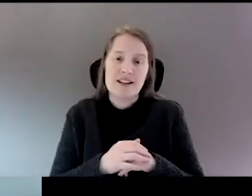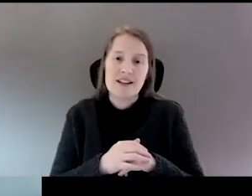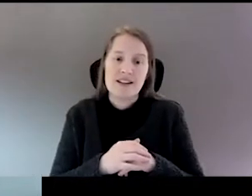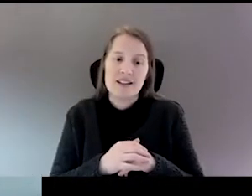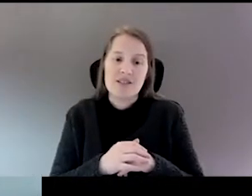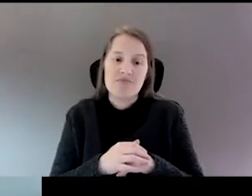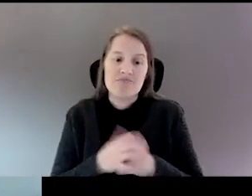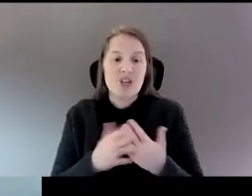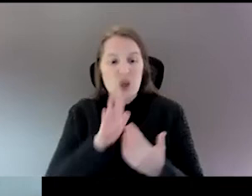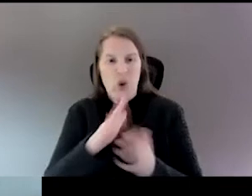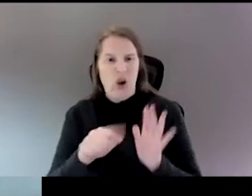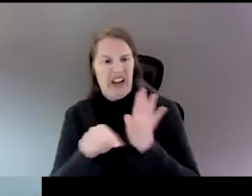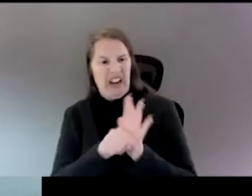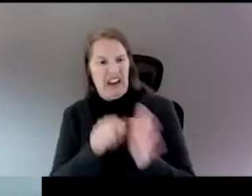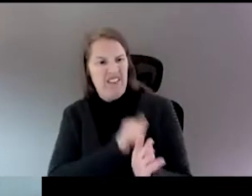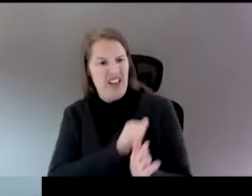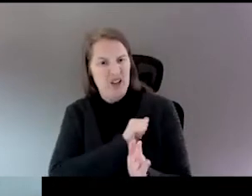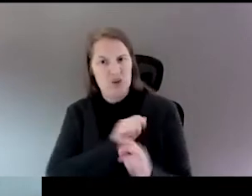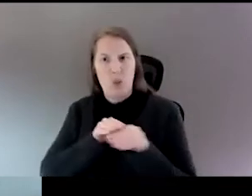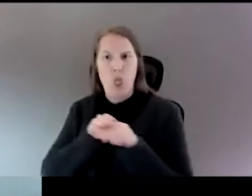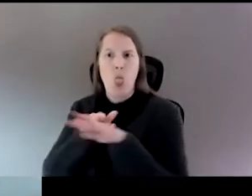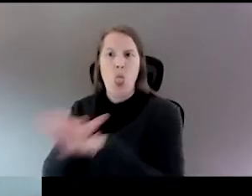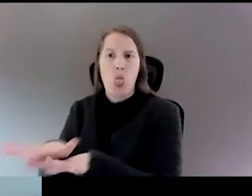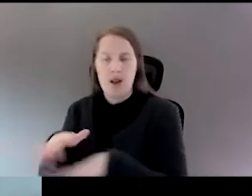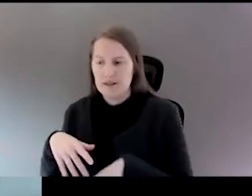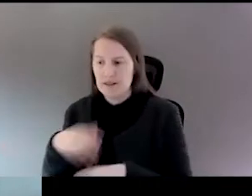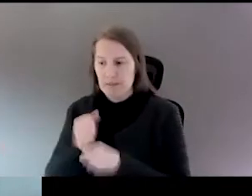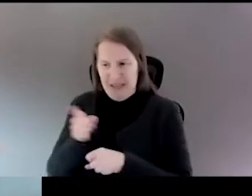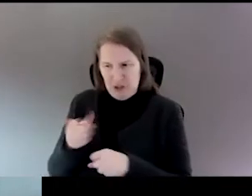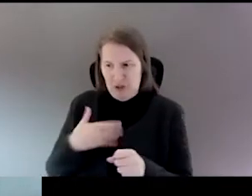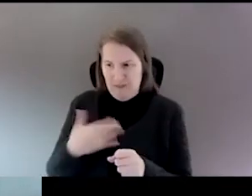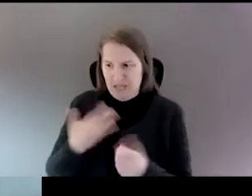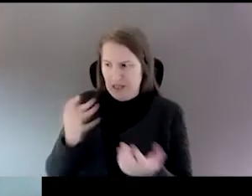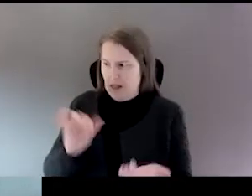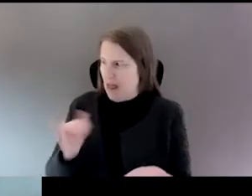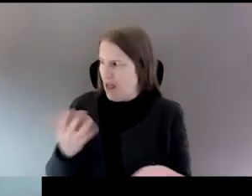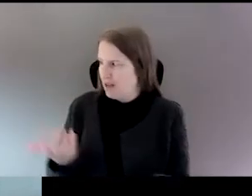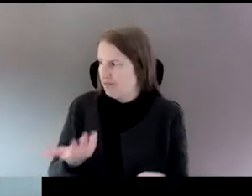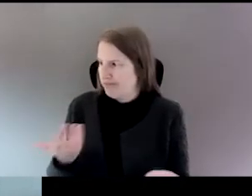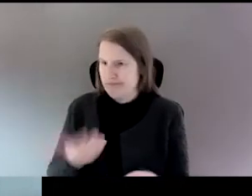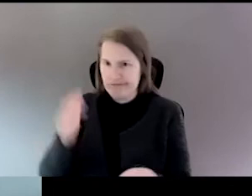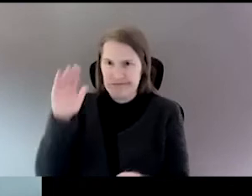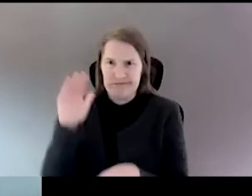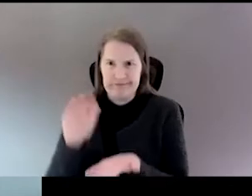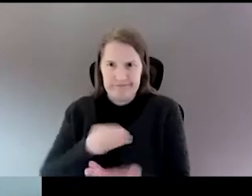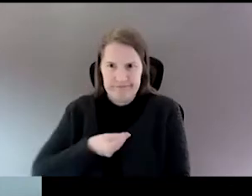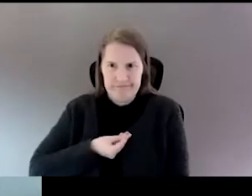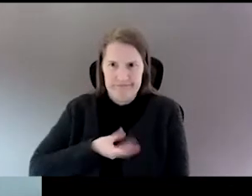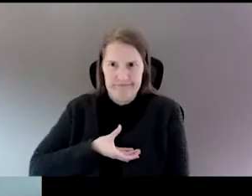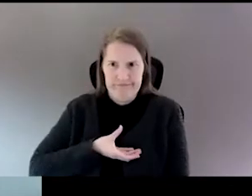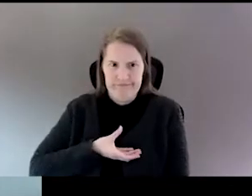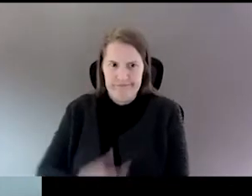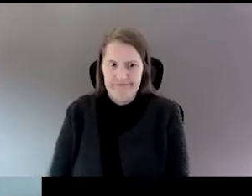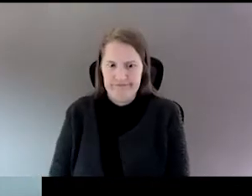negativity on her and making her feel like less than the rest of us. And then one day, I guess I